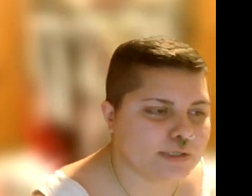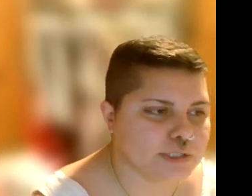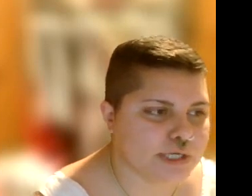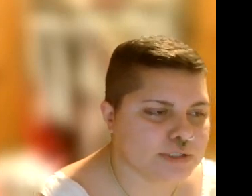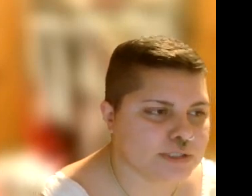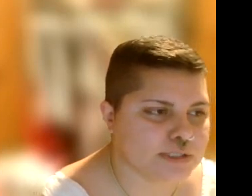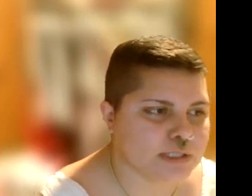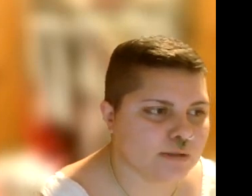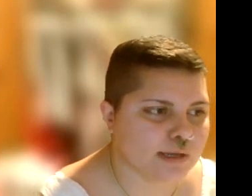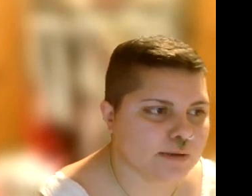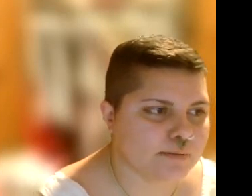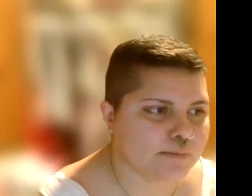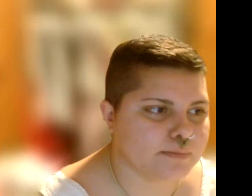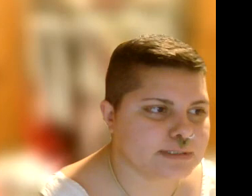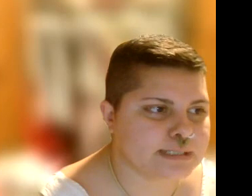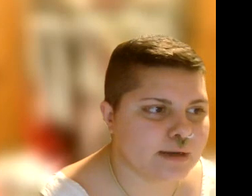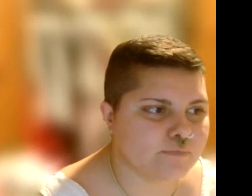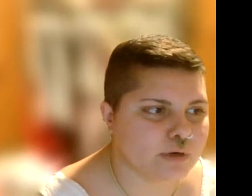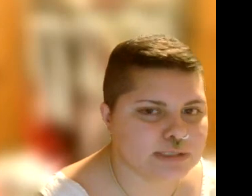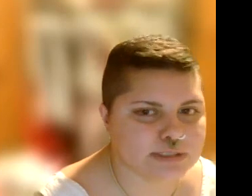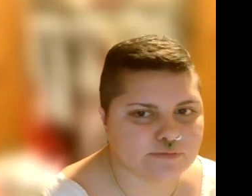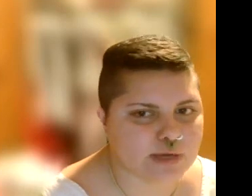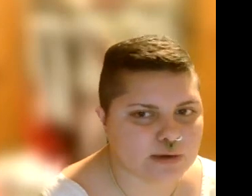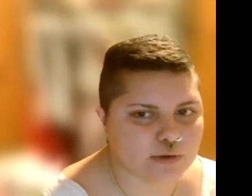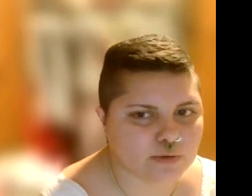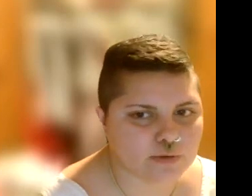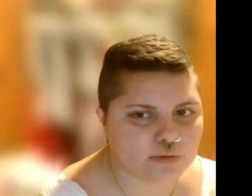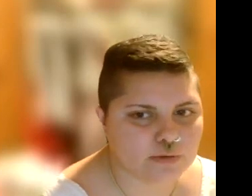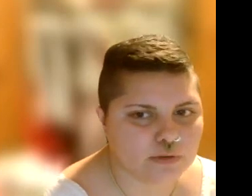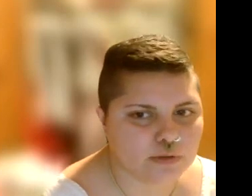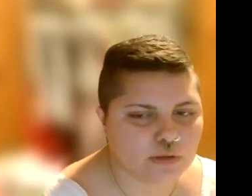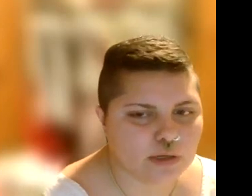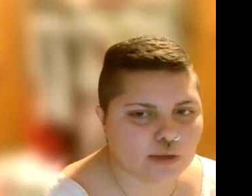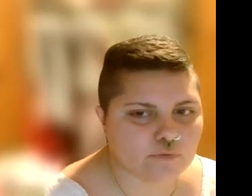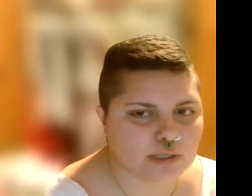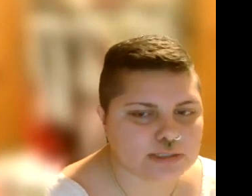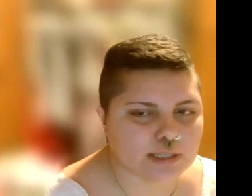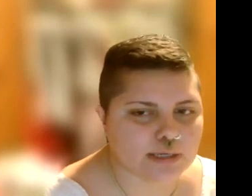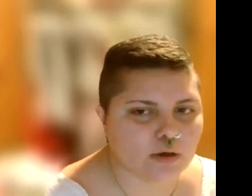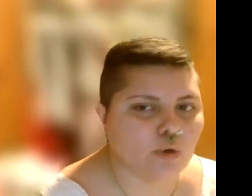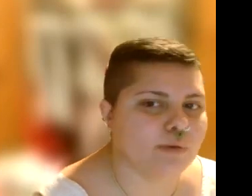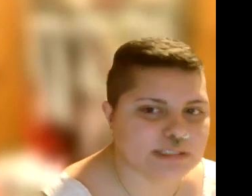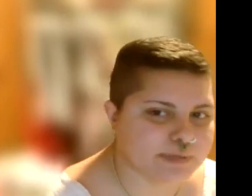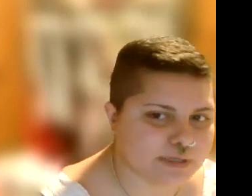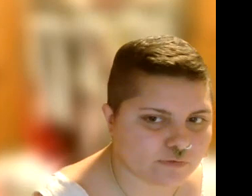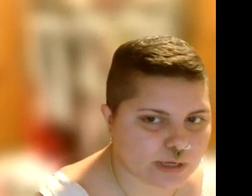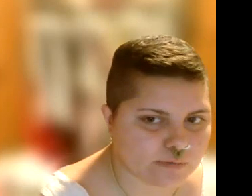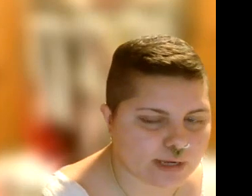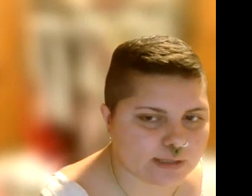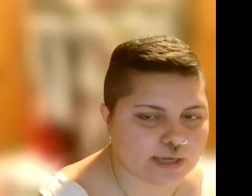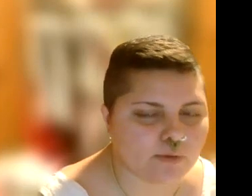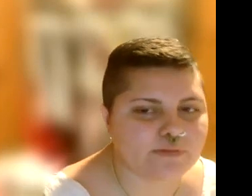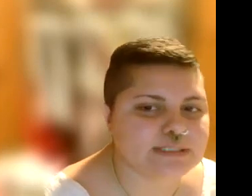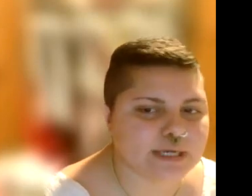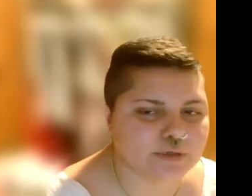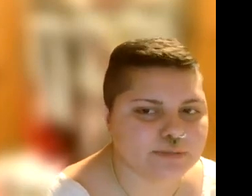with education that's not like set up for us to fail and for us to like always be different, right?